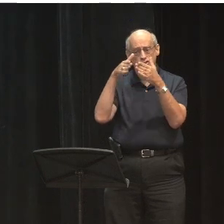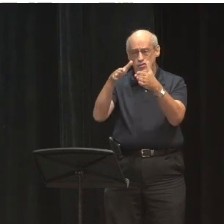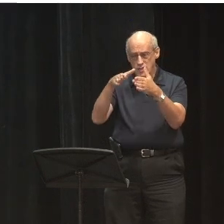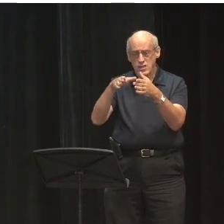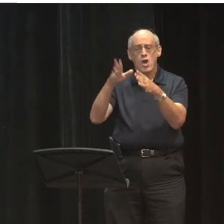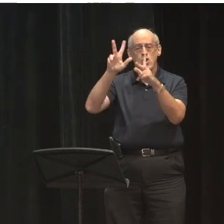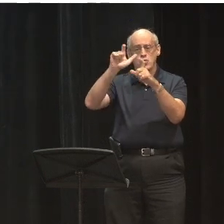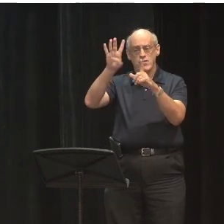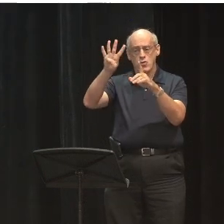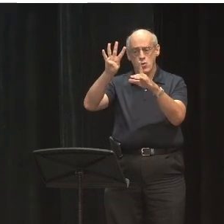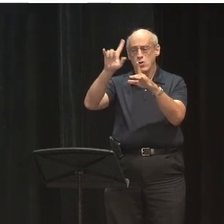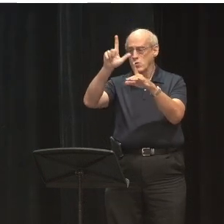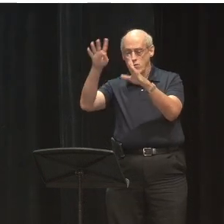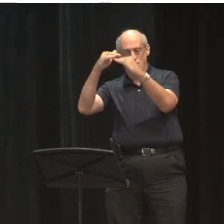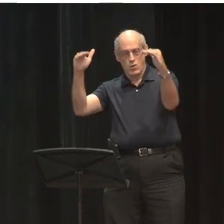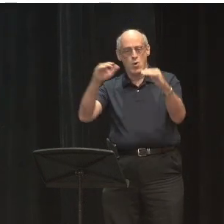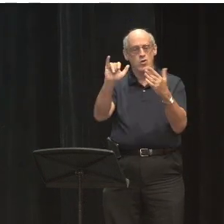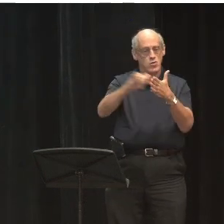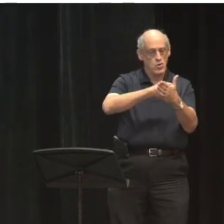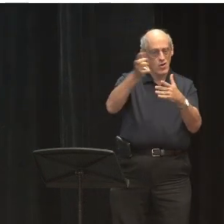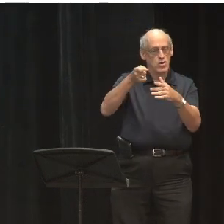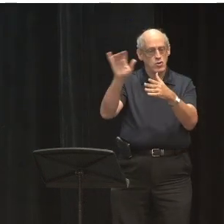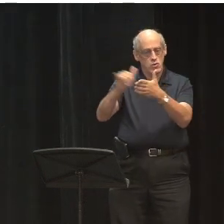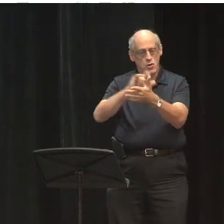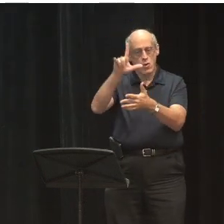Street, 24th floor, New York, New York,